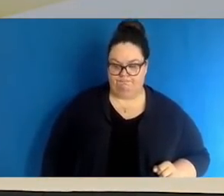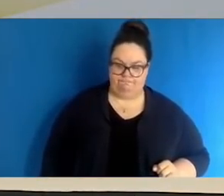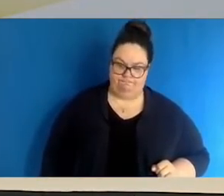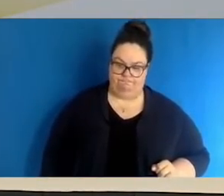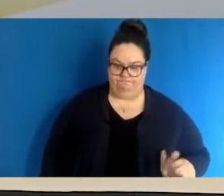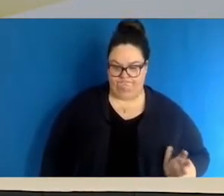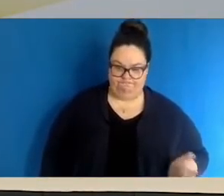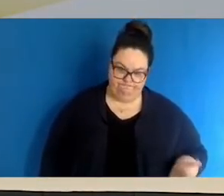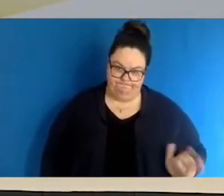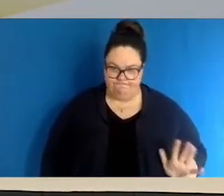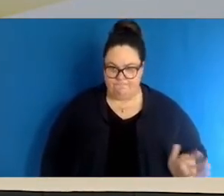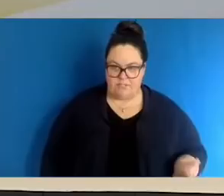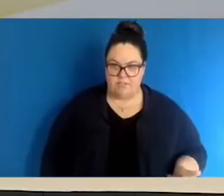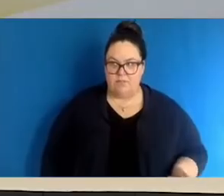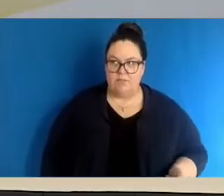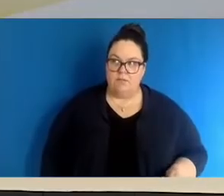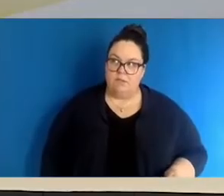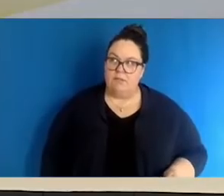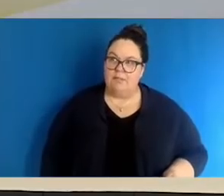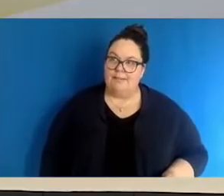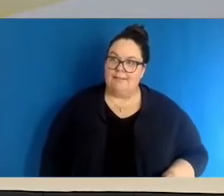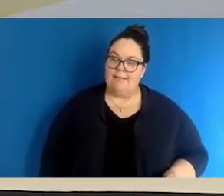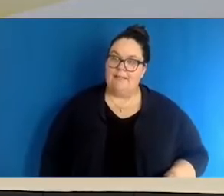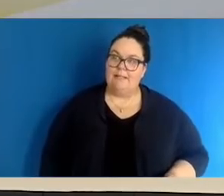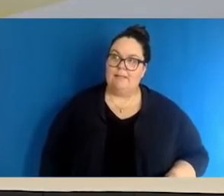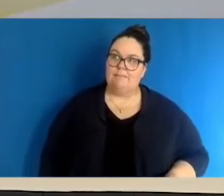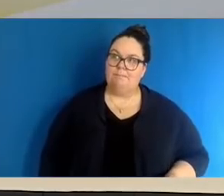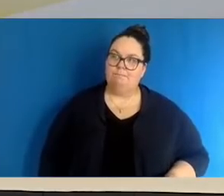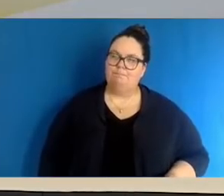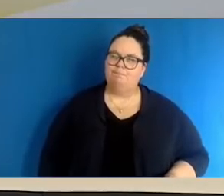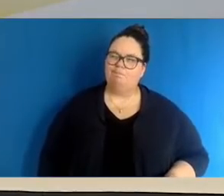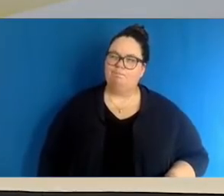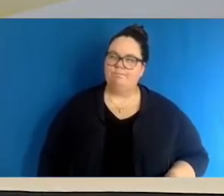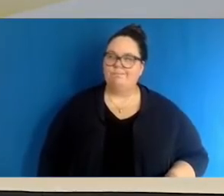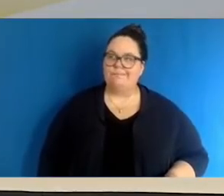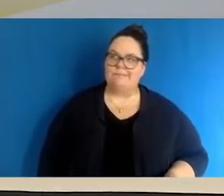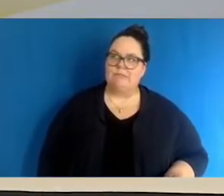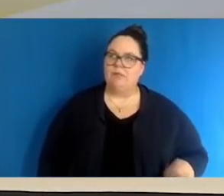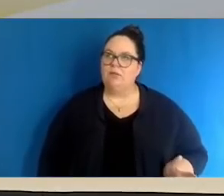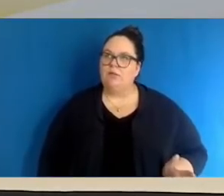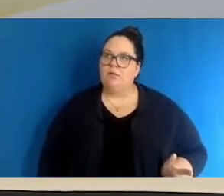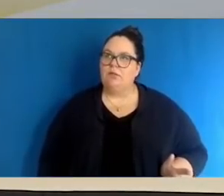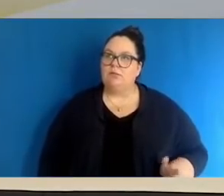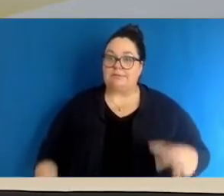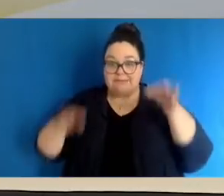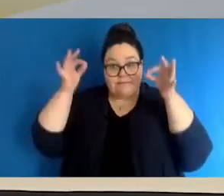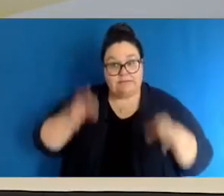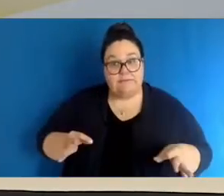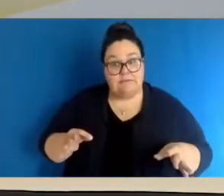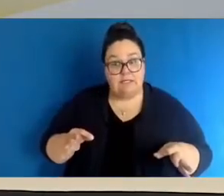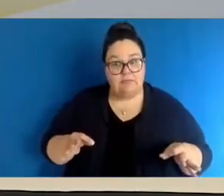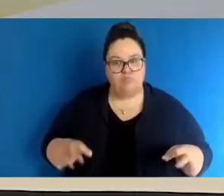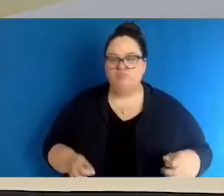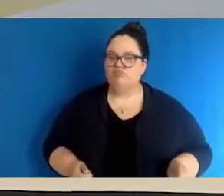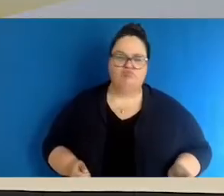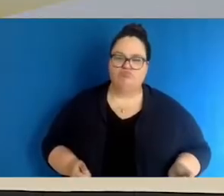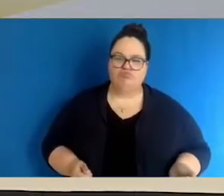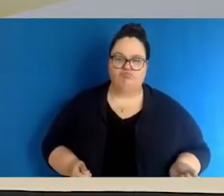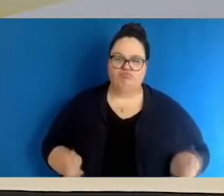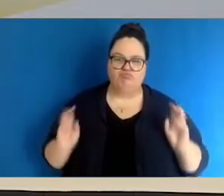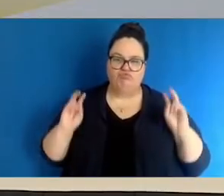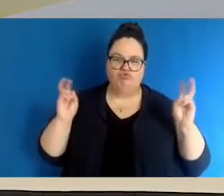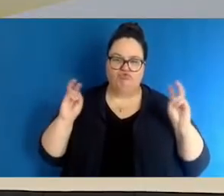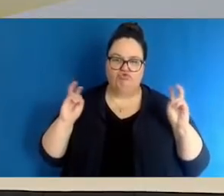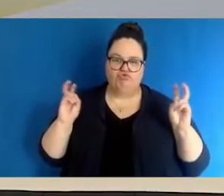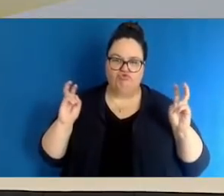think, certainly had any real decision or conversation on